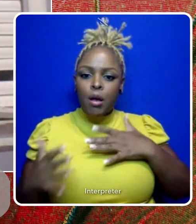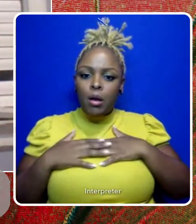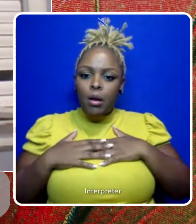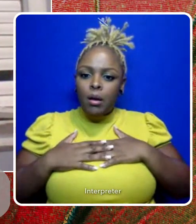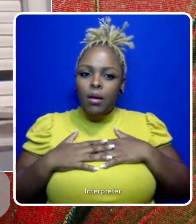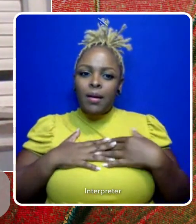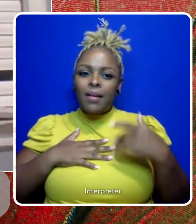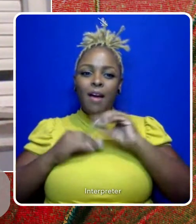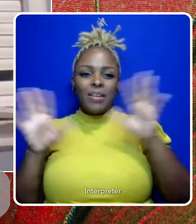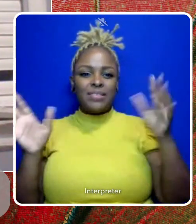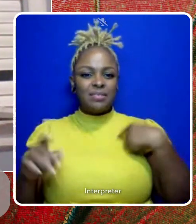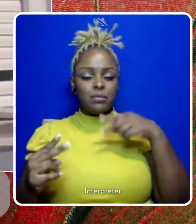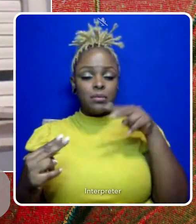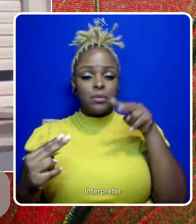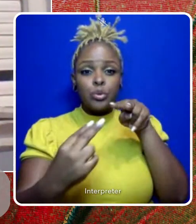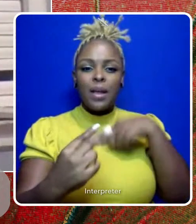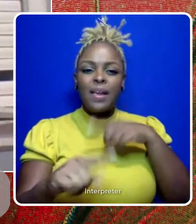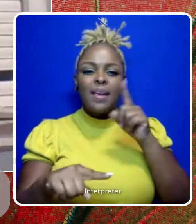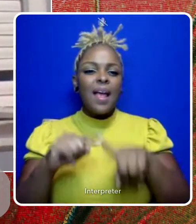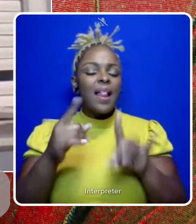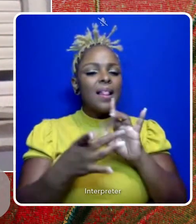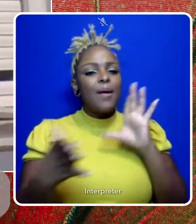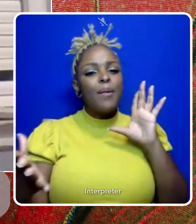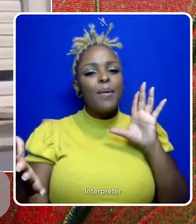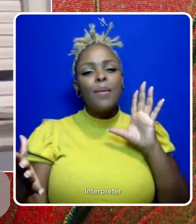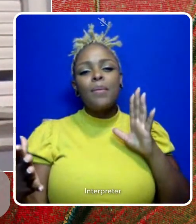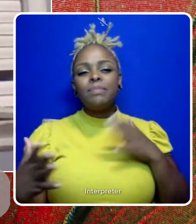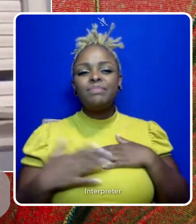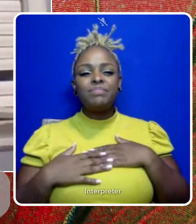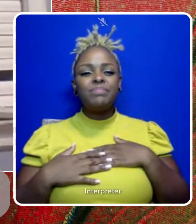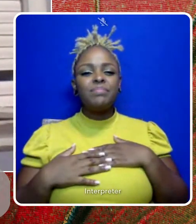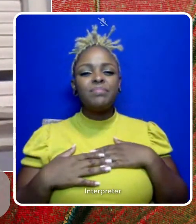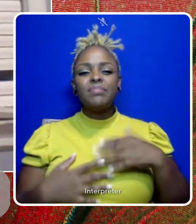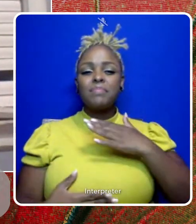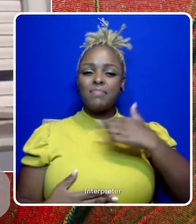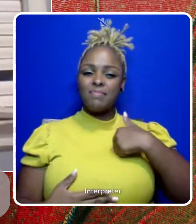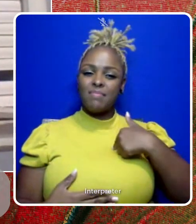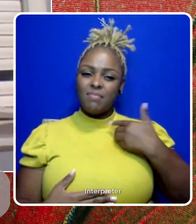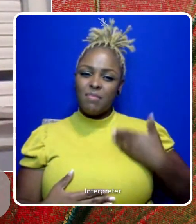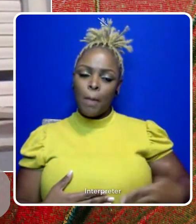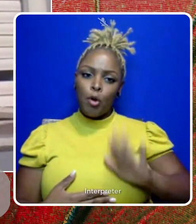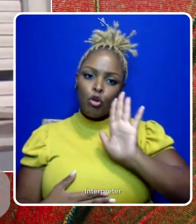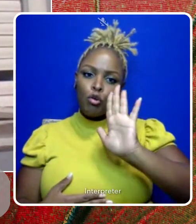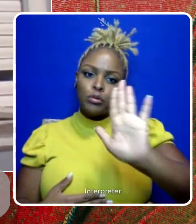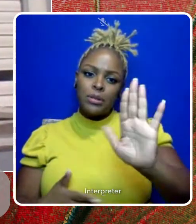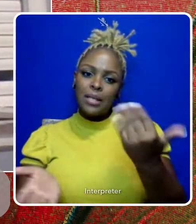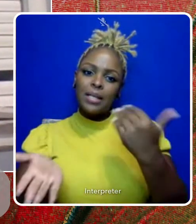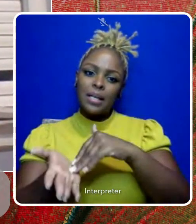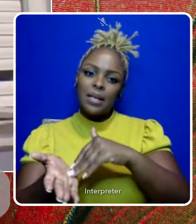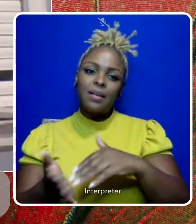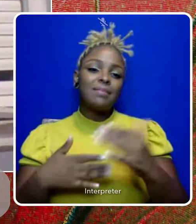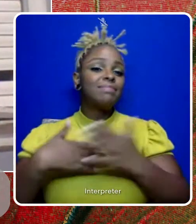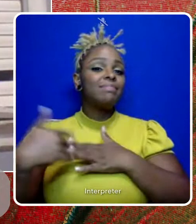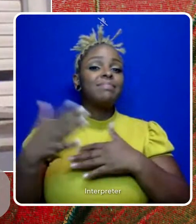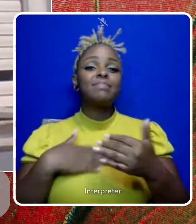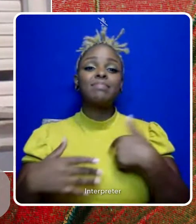I'm yours once again, and no matter how far I run, every street leads back to you, leads